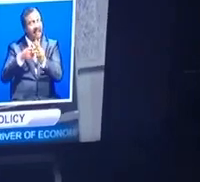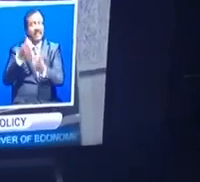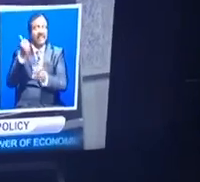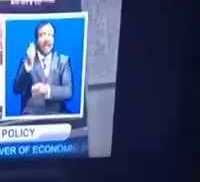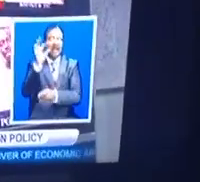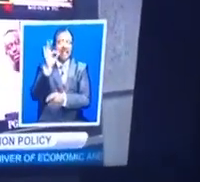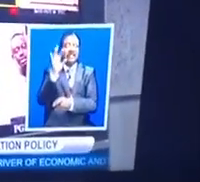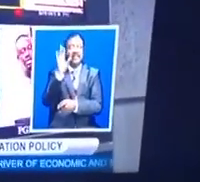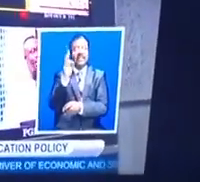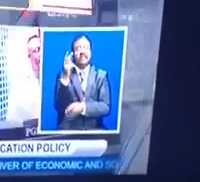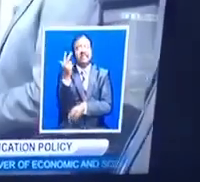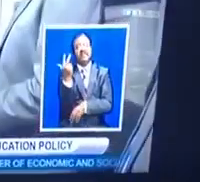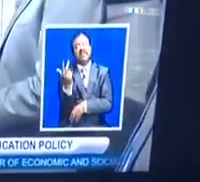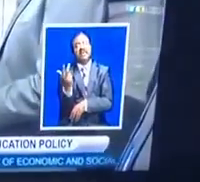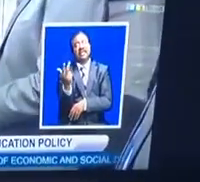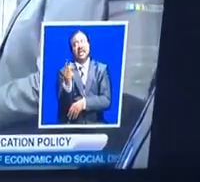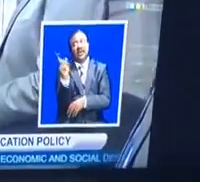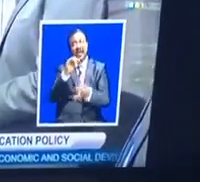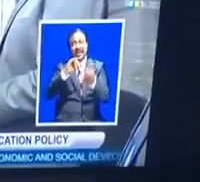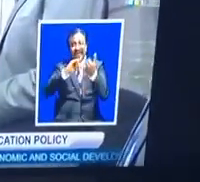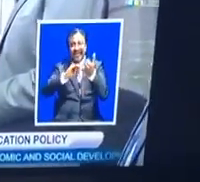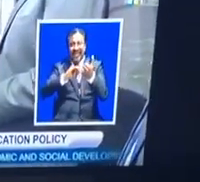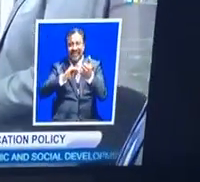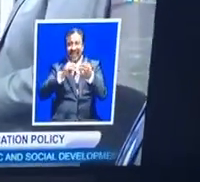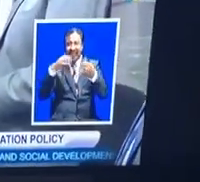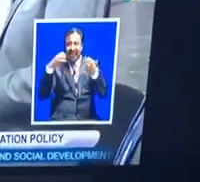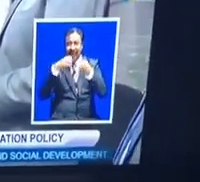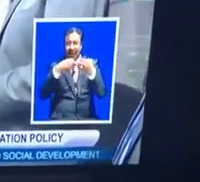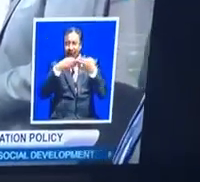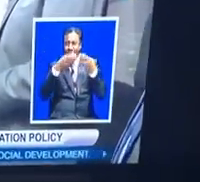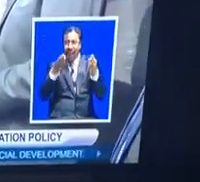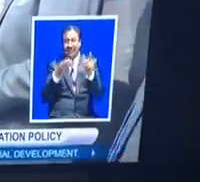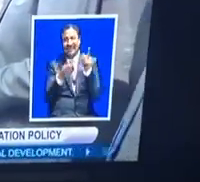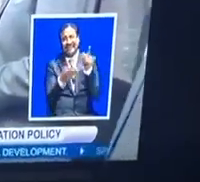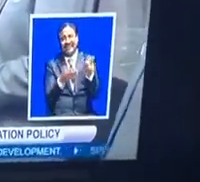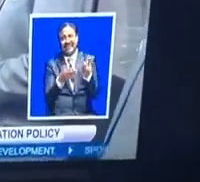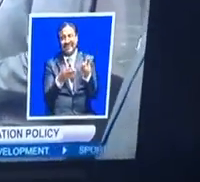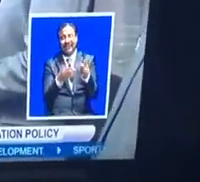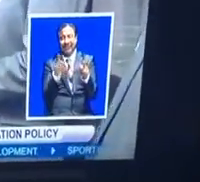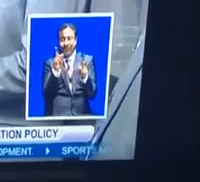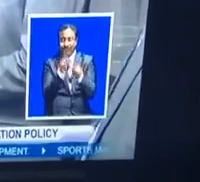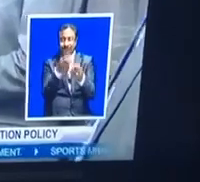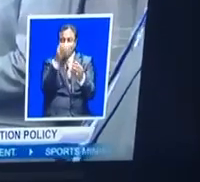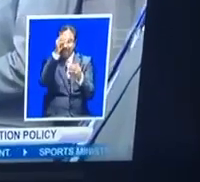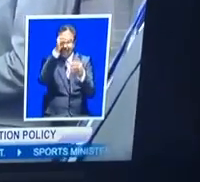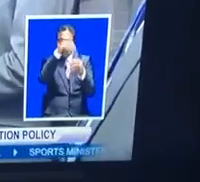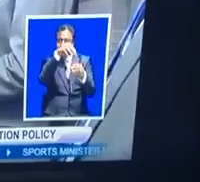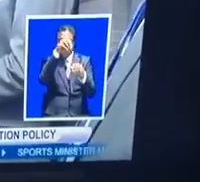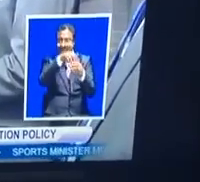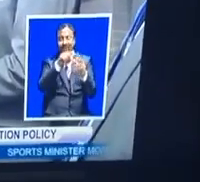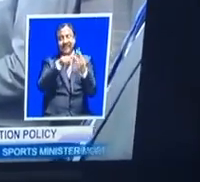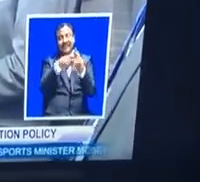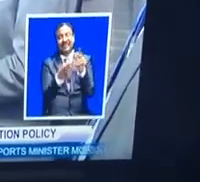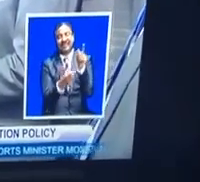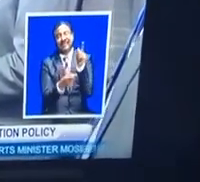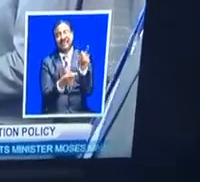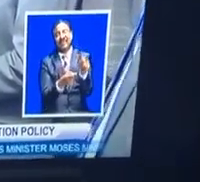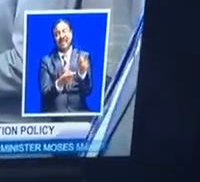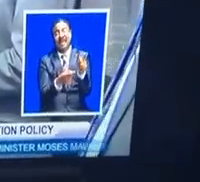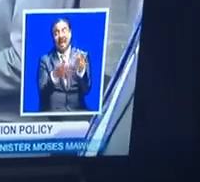and started Chartered Bank Head of Retail Banking, Deepo Singh, said the digital banking system